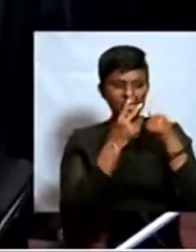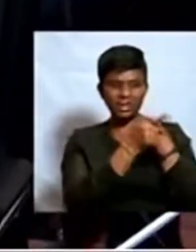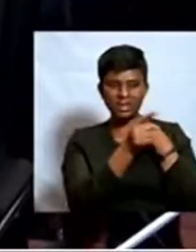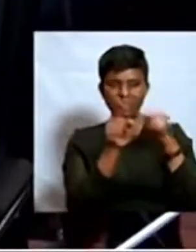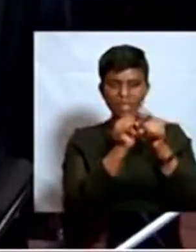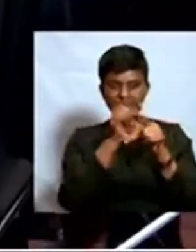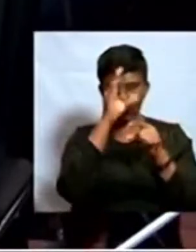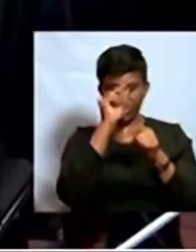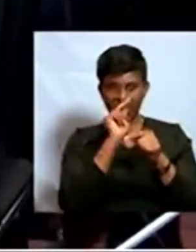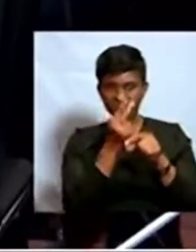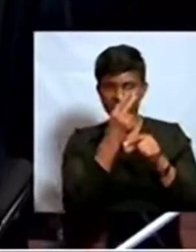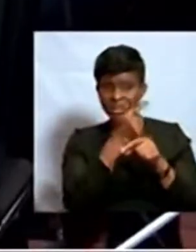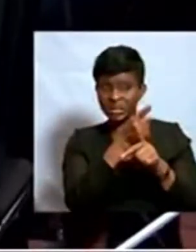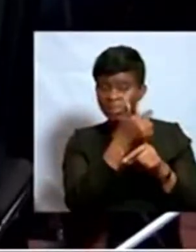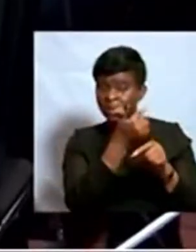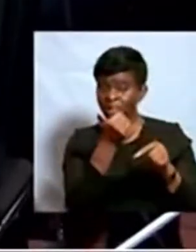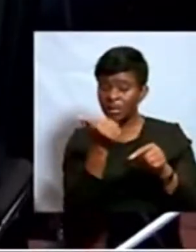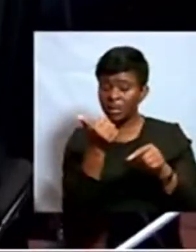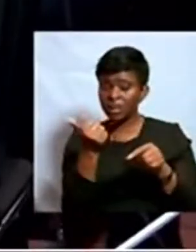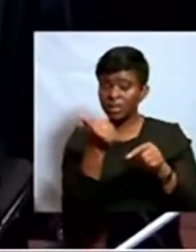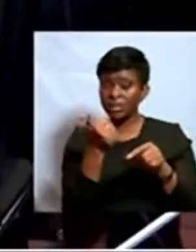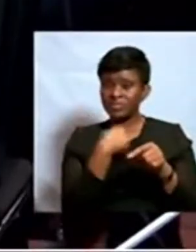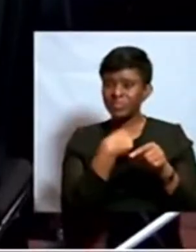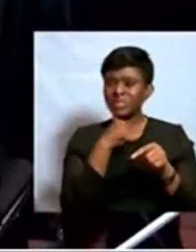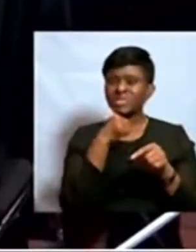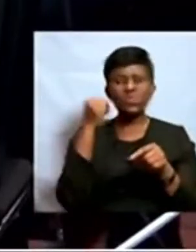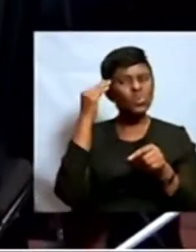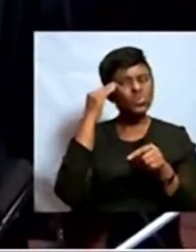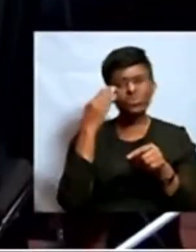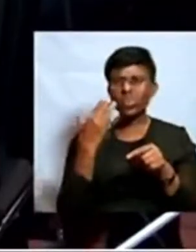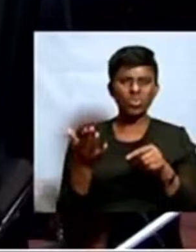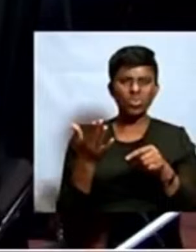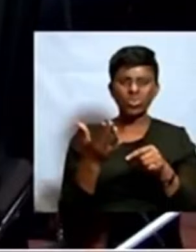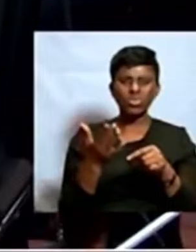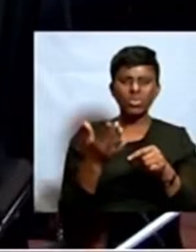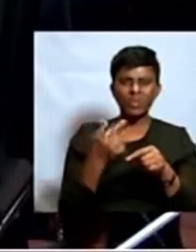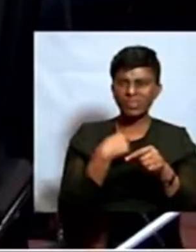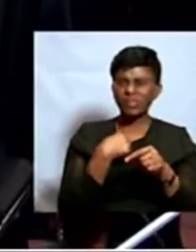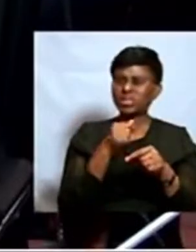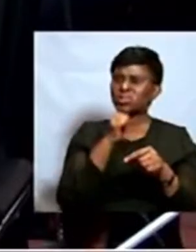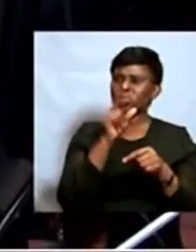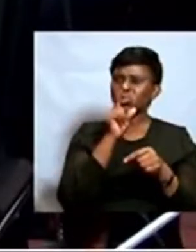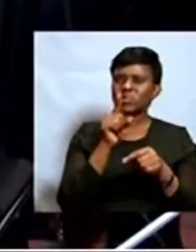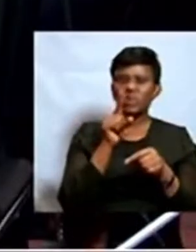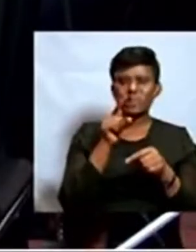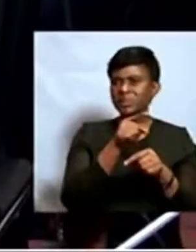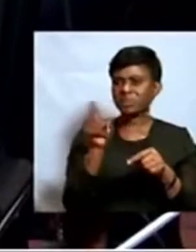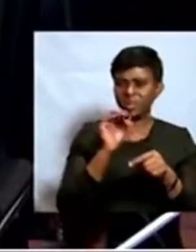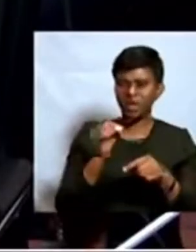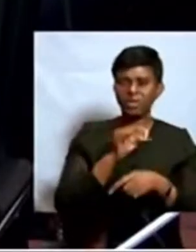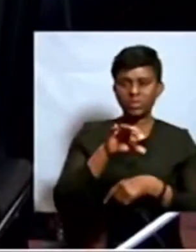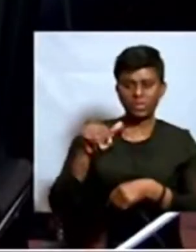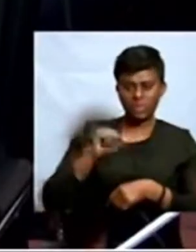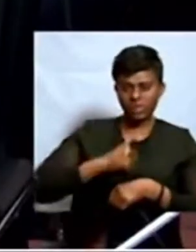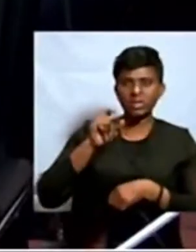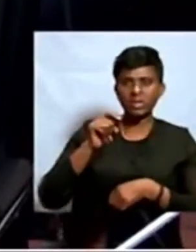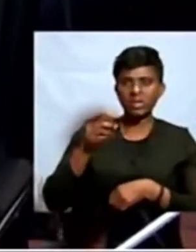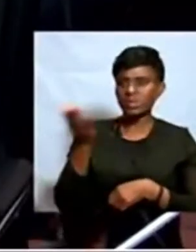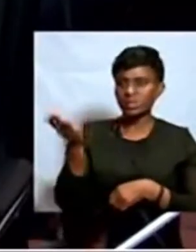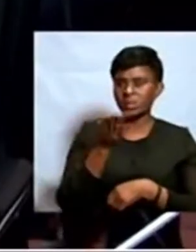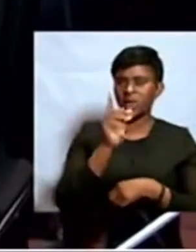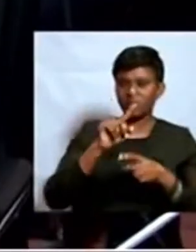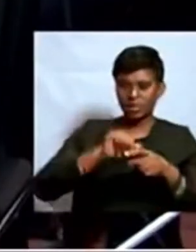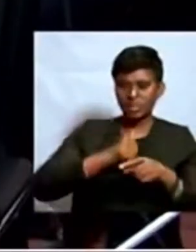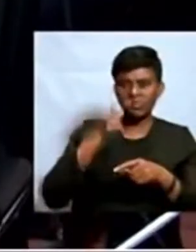and boys we see in other, I don't know, I mean, I'm not really, I mean, these are our children, we need them,